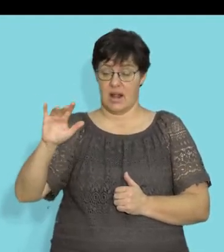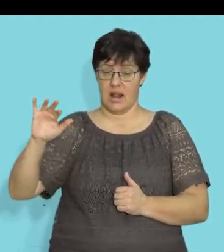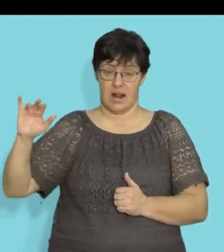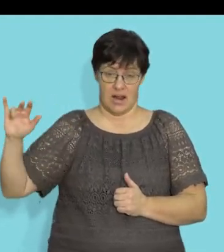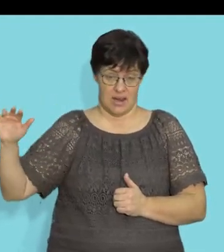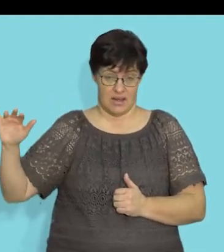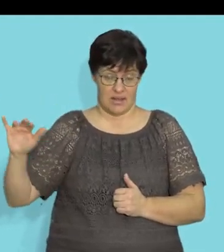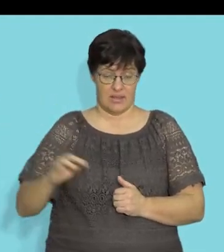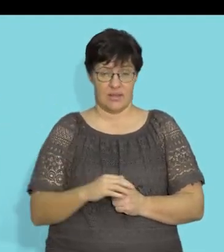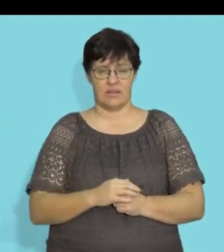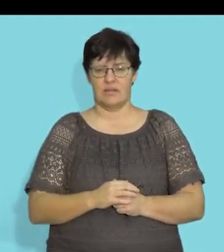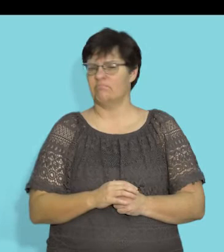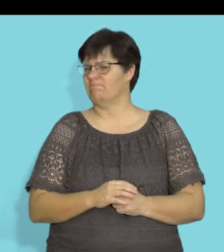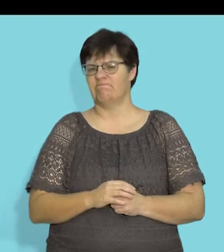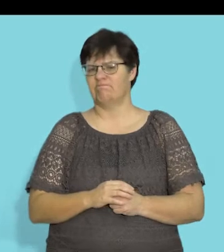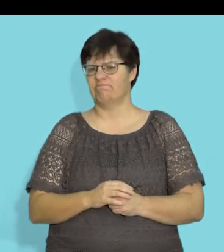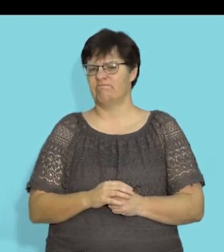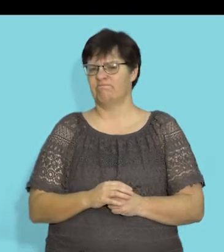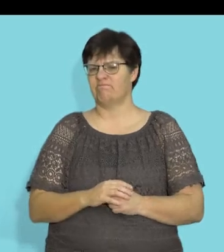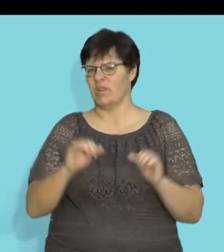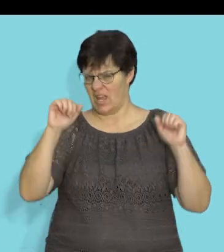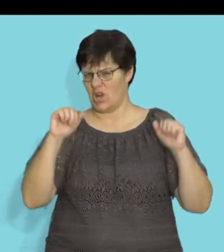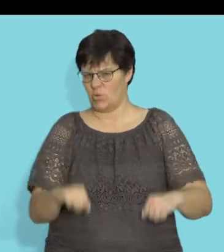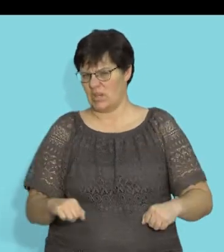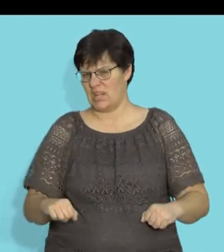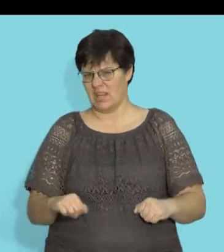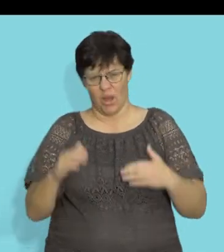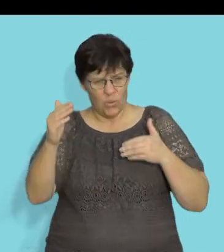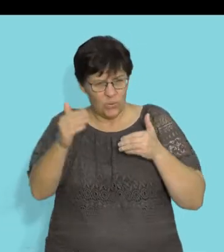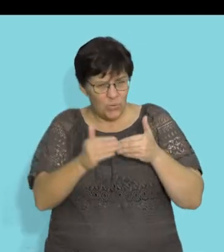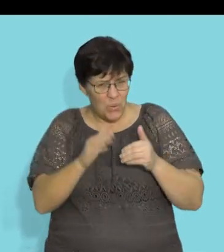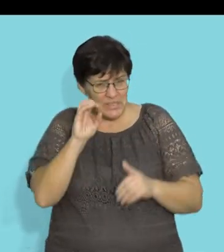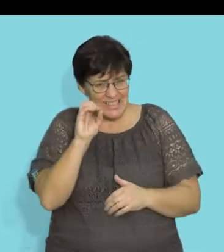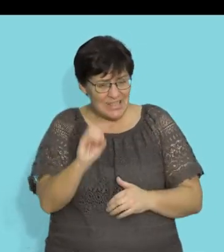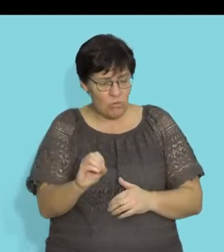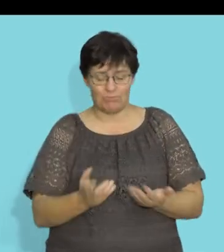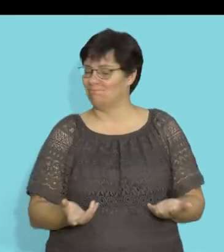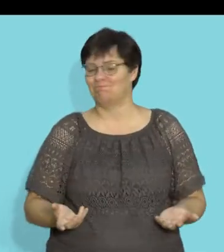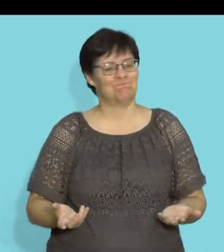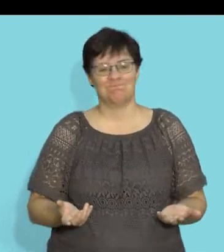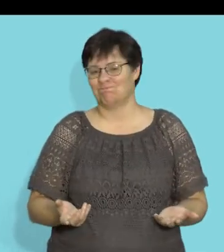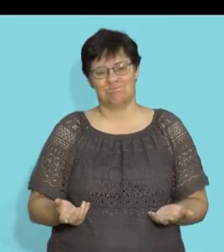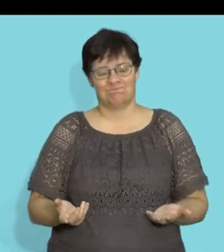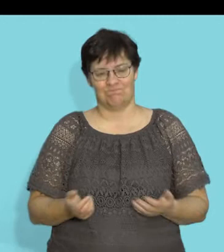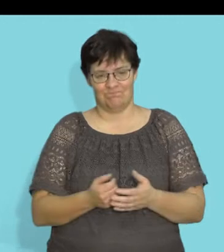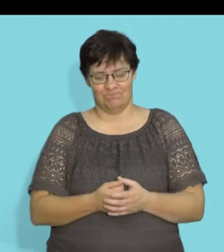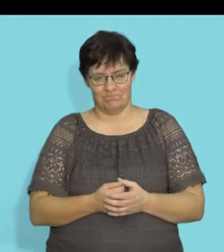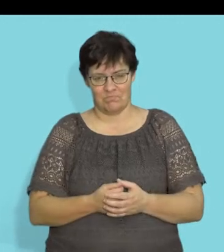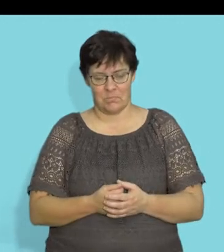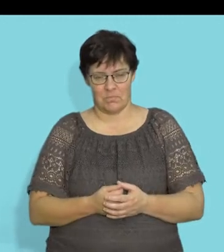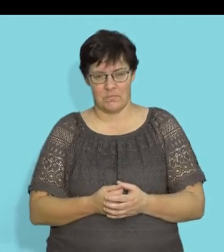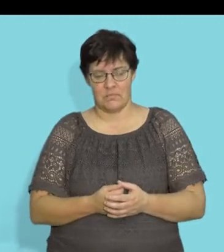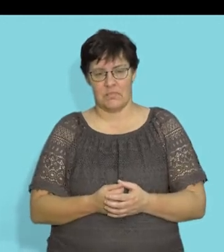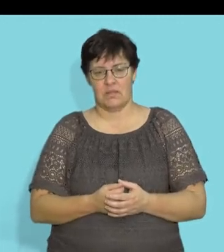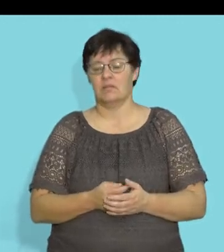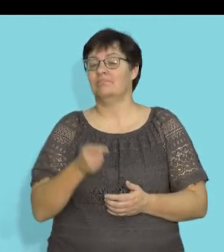128 going on, but I'm sure that everyone will agree with me that these terms are not getting closer and